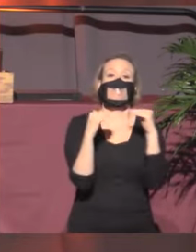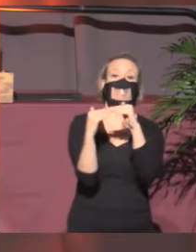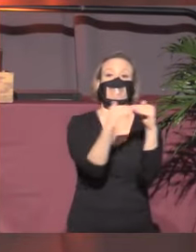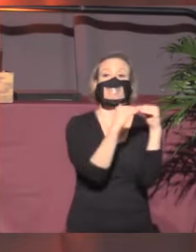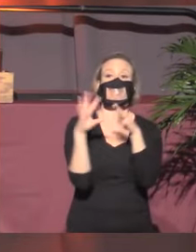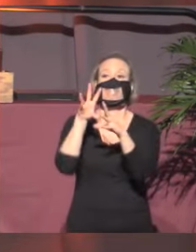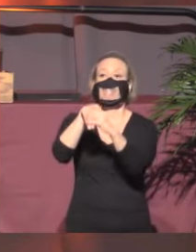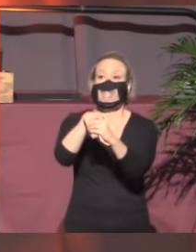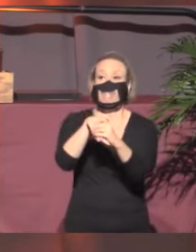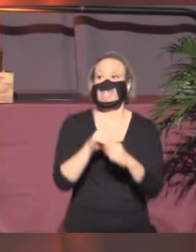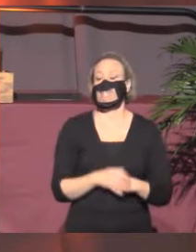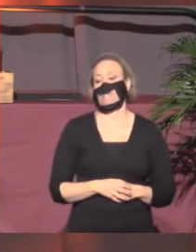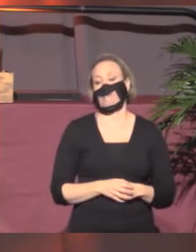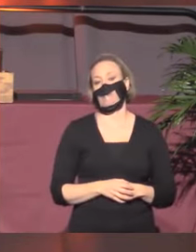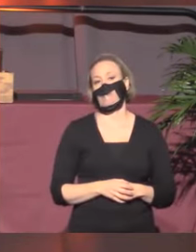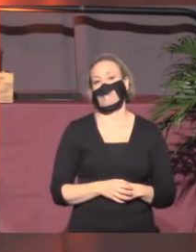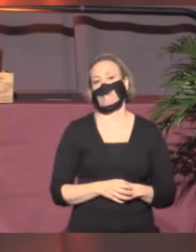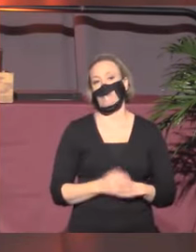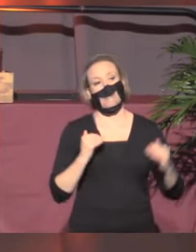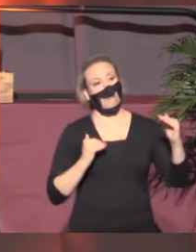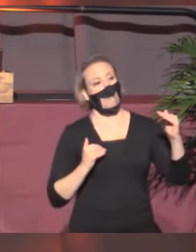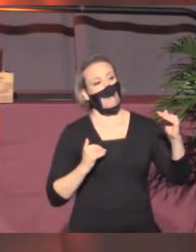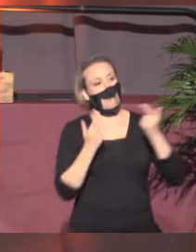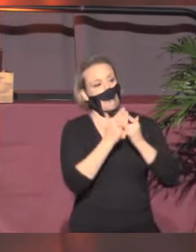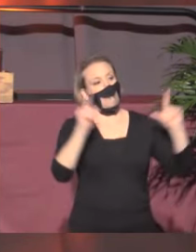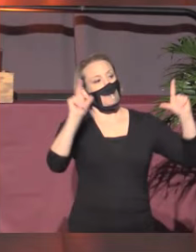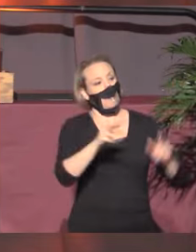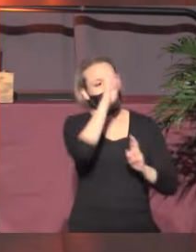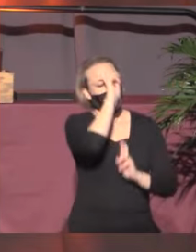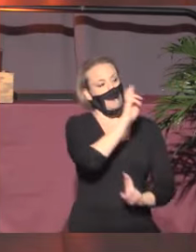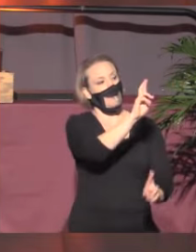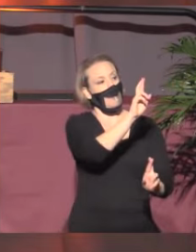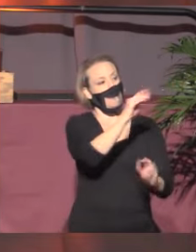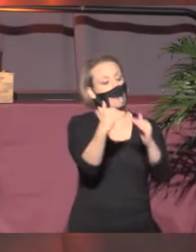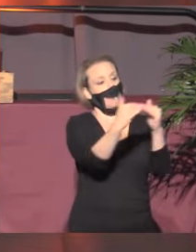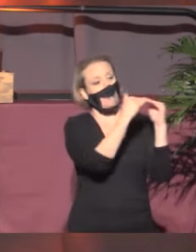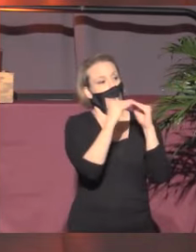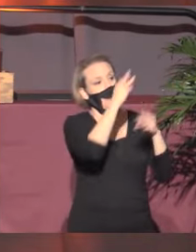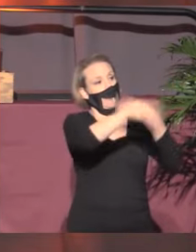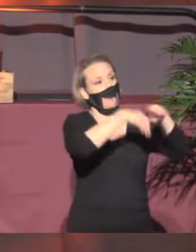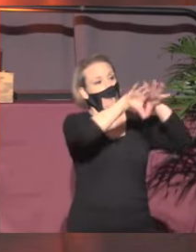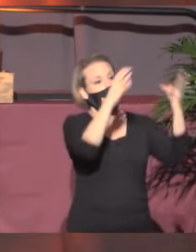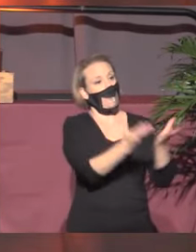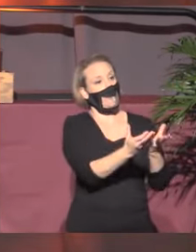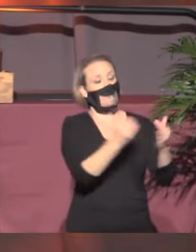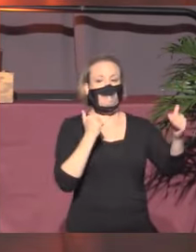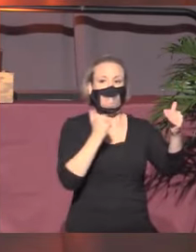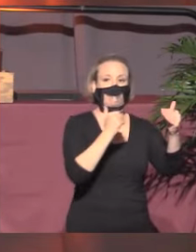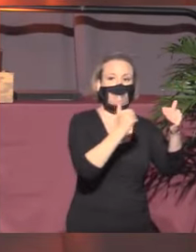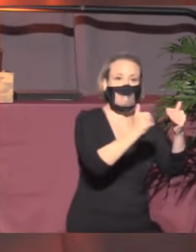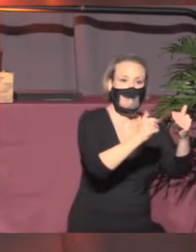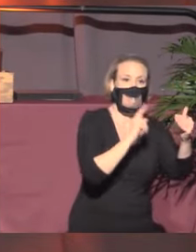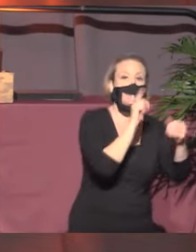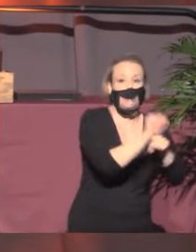we move closer to a world where liberty, respect, and equality have true meaning, and